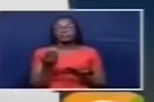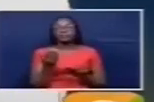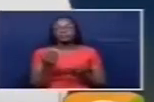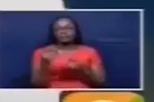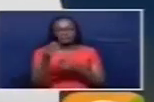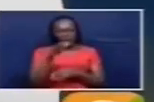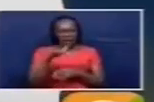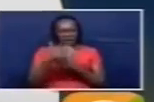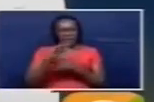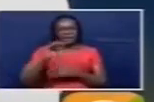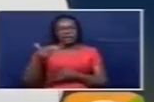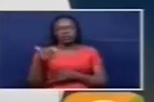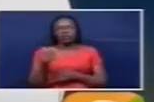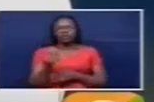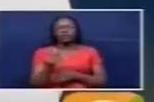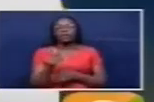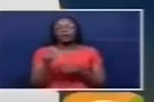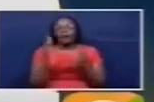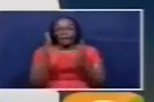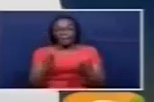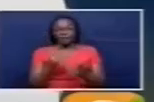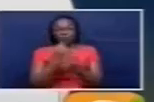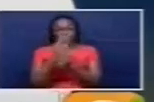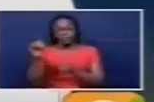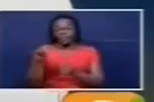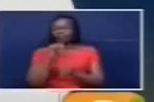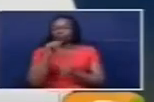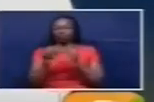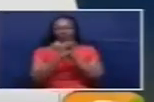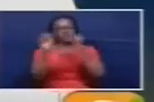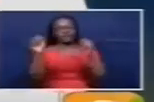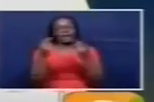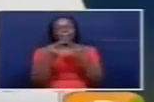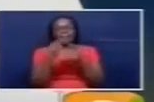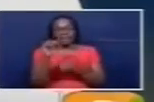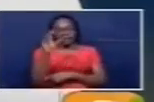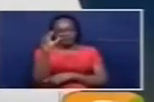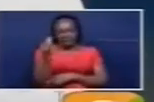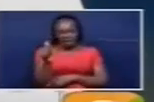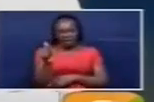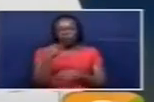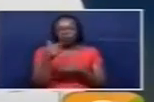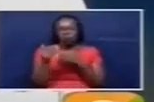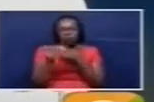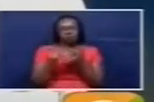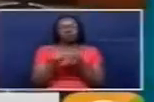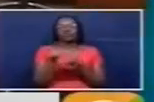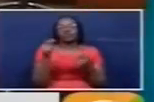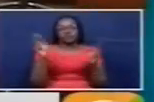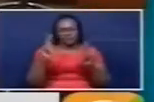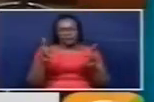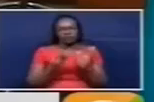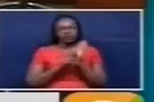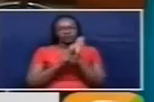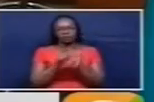can speak for them is not the president or any other person. It's your MCA and your MP will fight for you and be there to represent you. So you're convinced